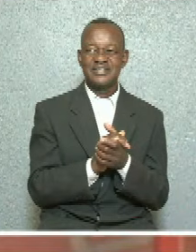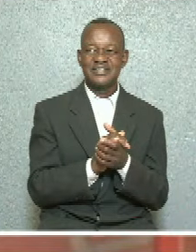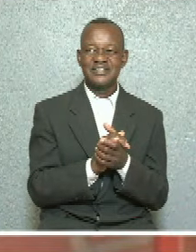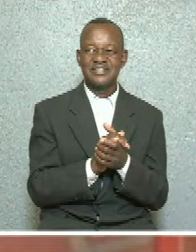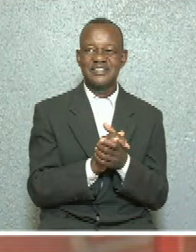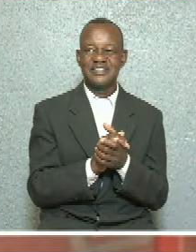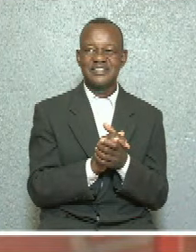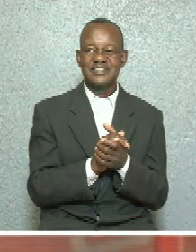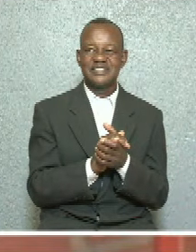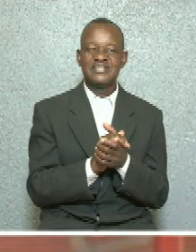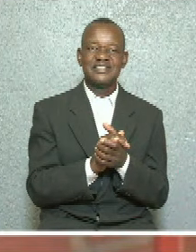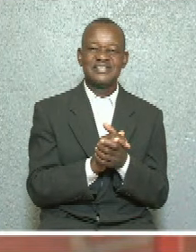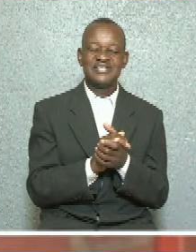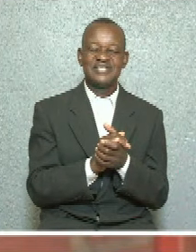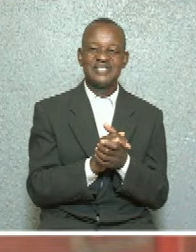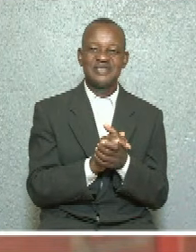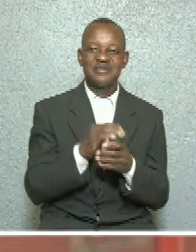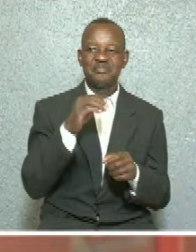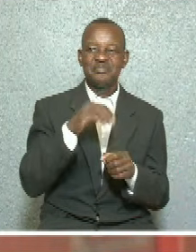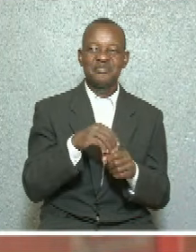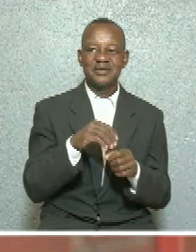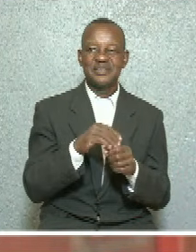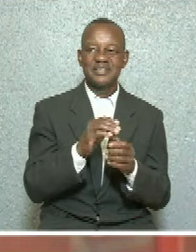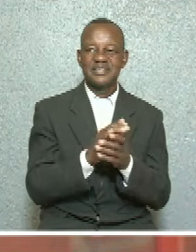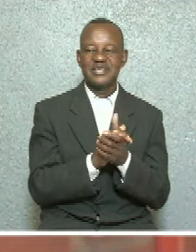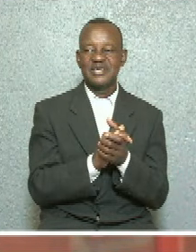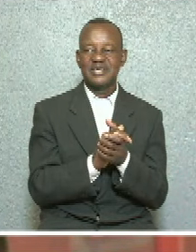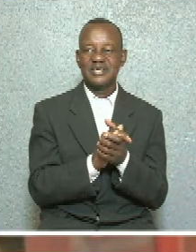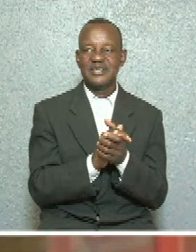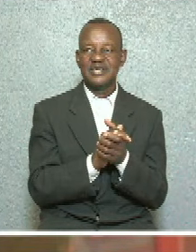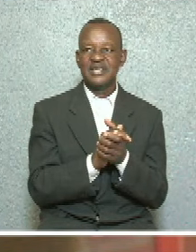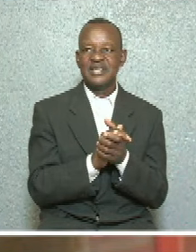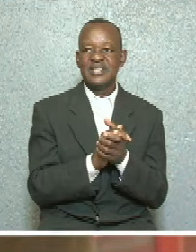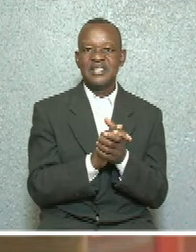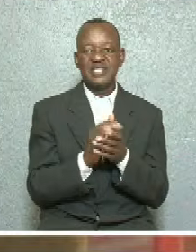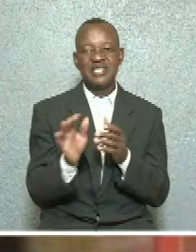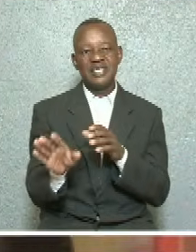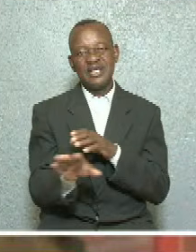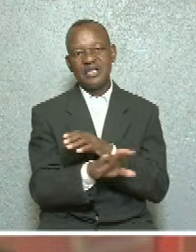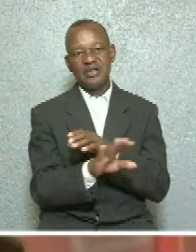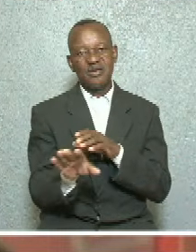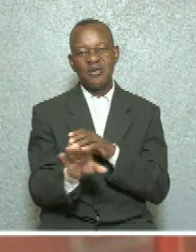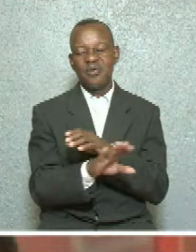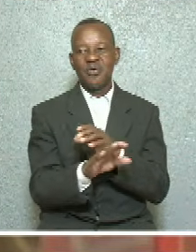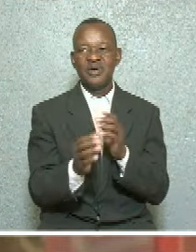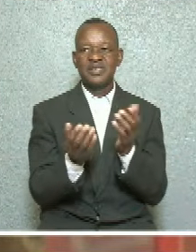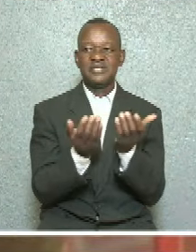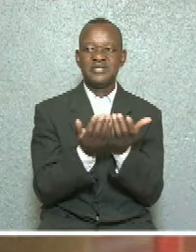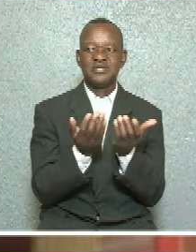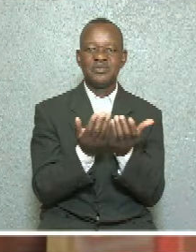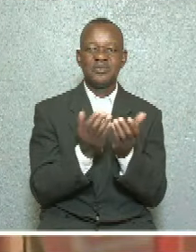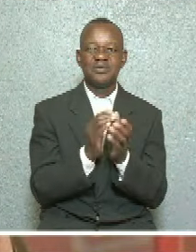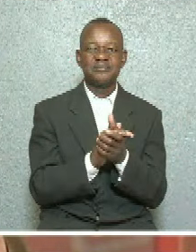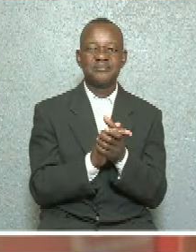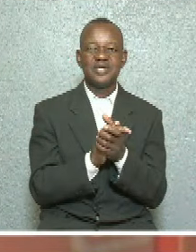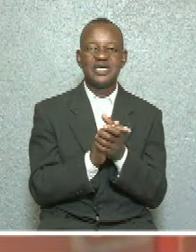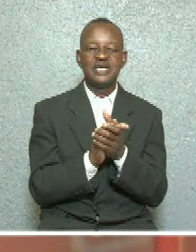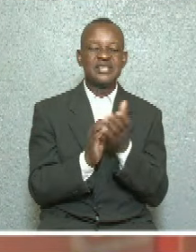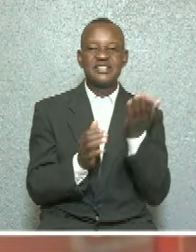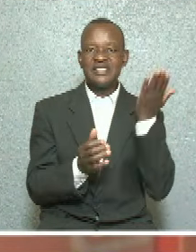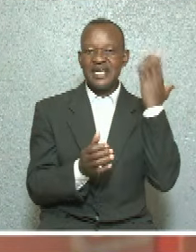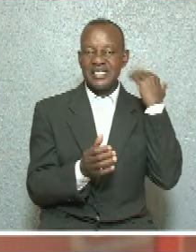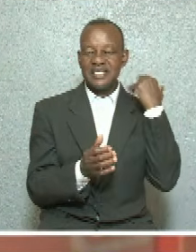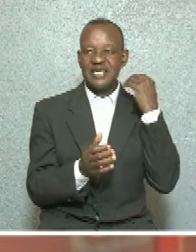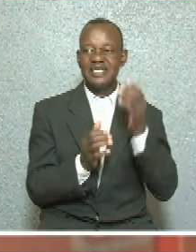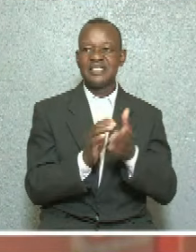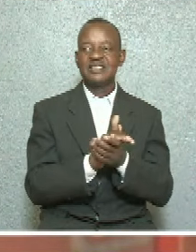lower primary, right, section. There was, in the beginning, there was no lower primary. It was just the high school kids